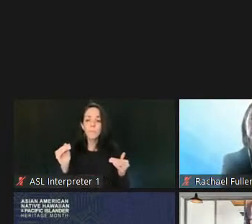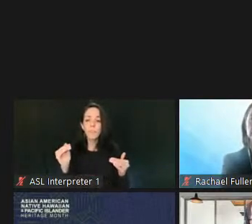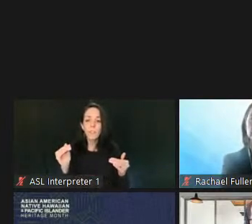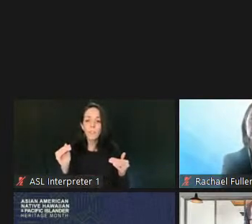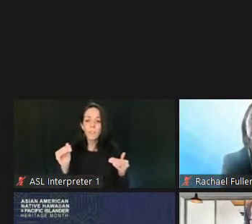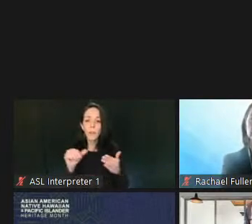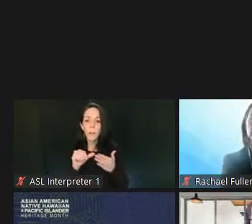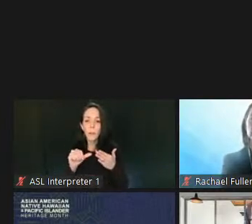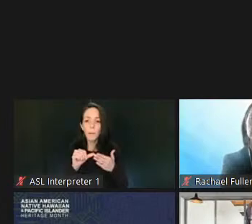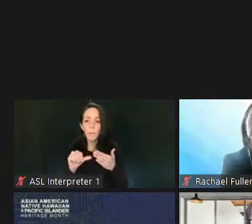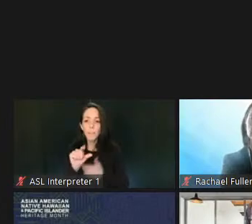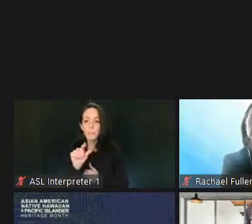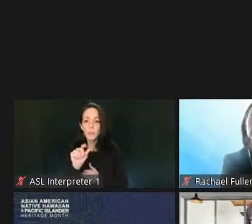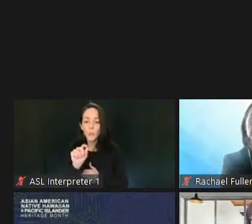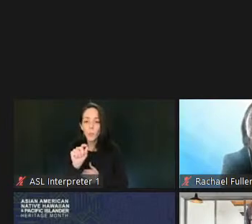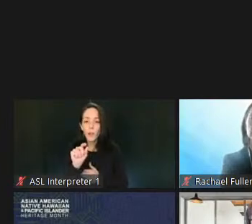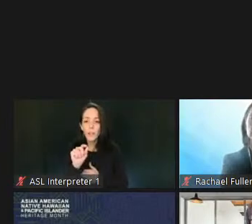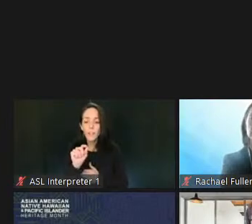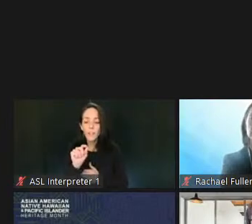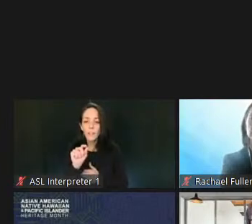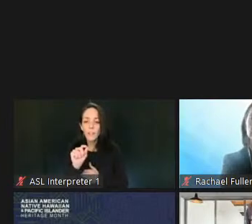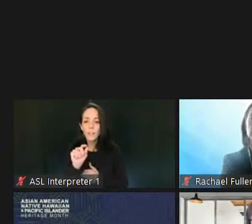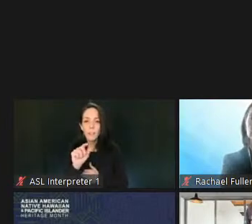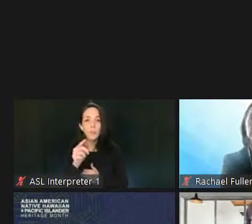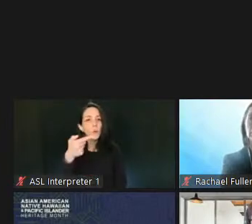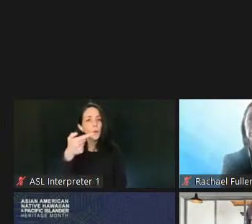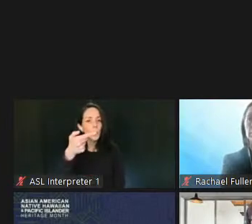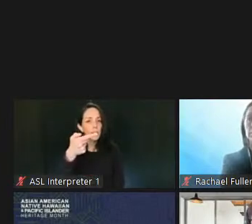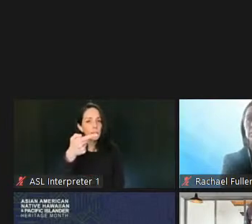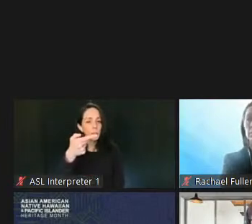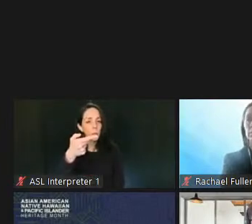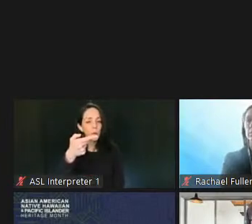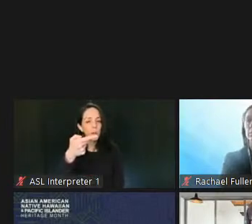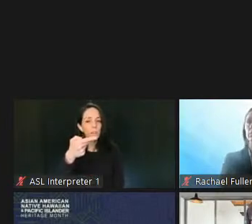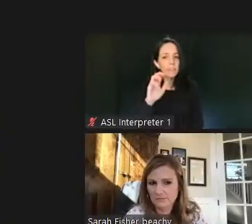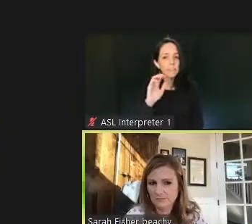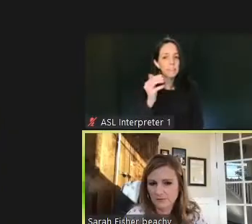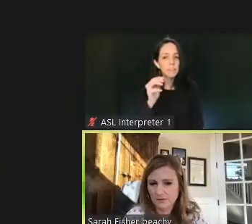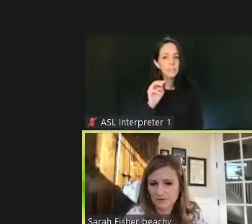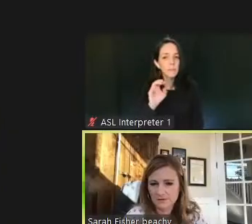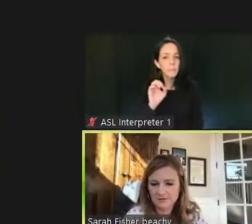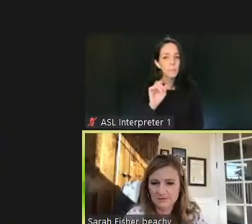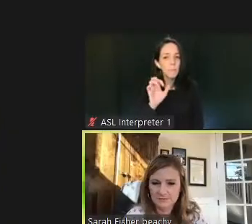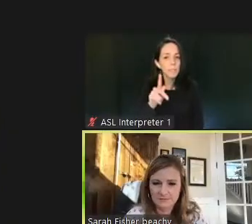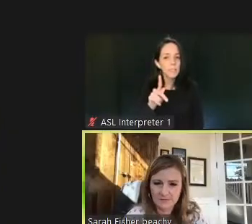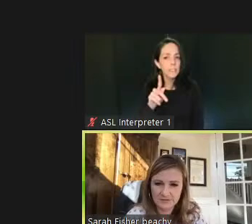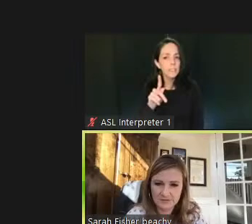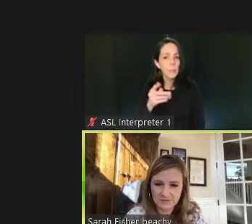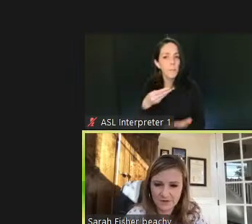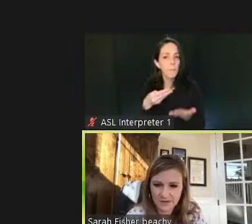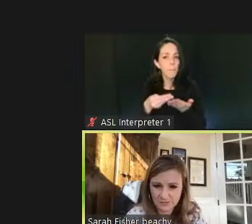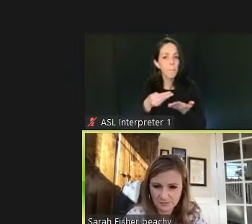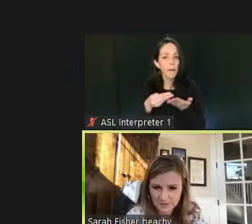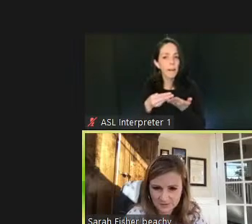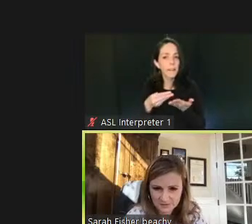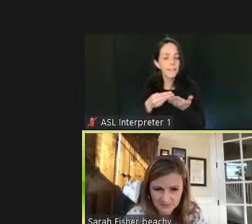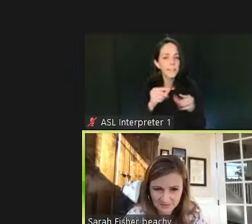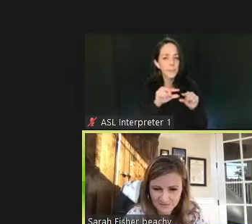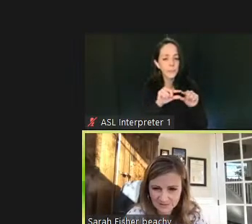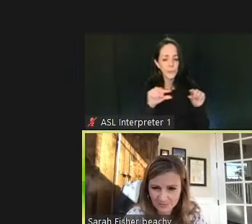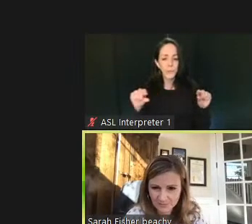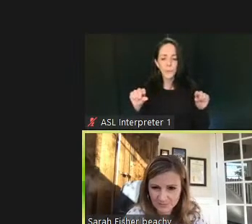the bar graph on page 21, it looks like Mstip money runs, there's not a value on